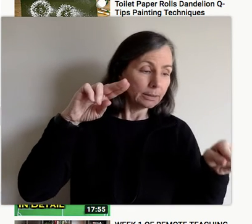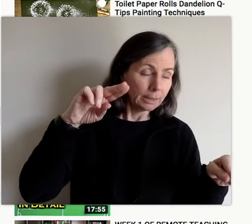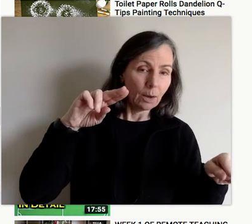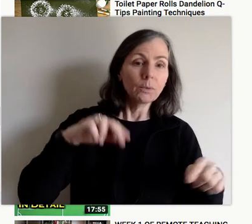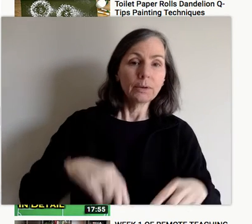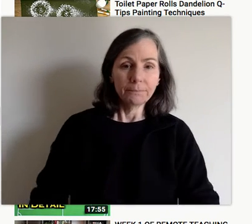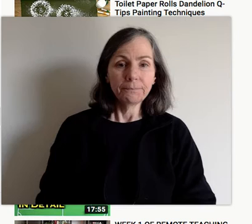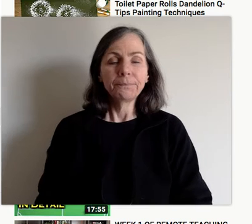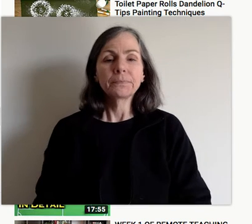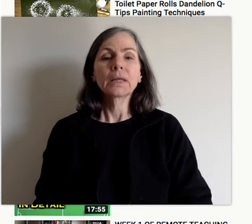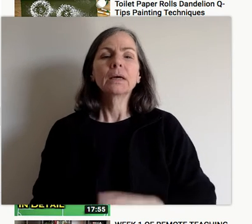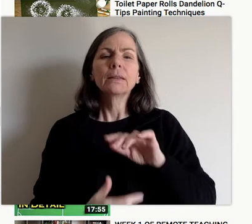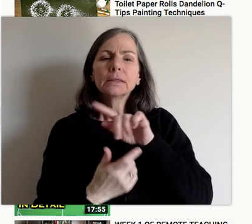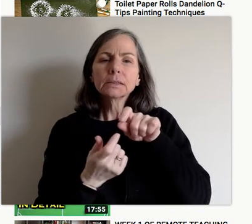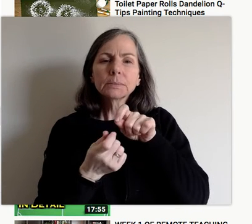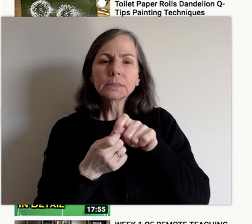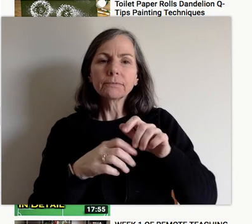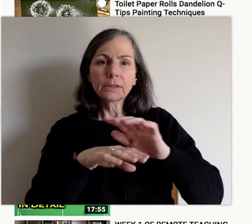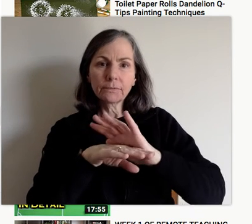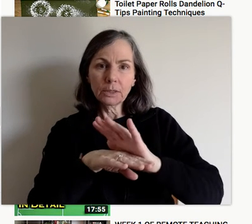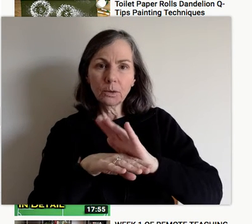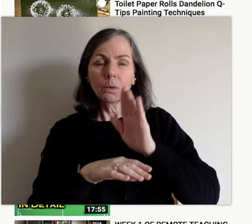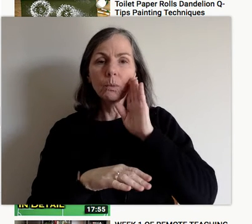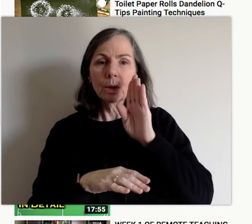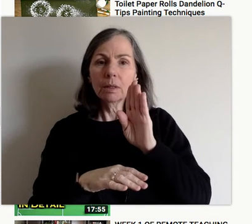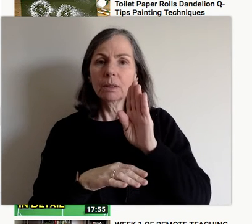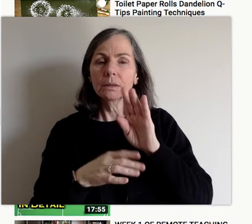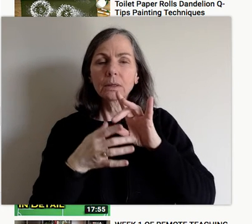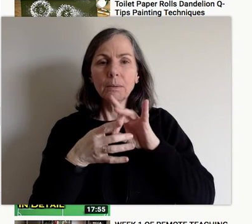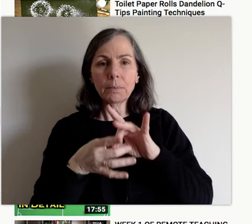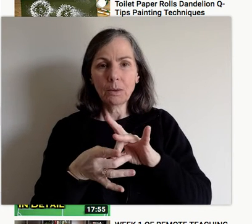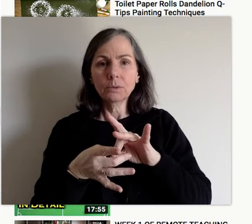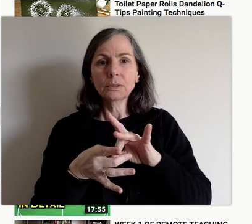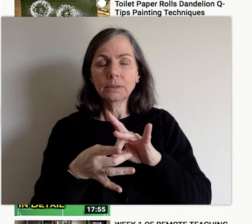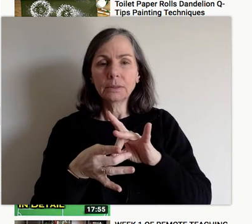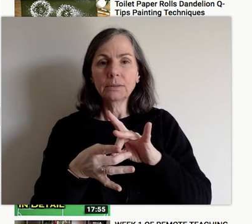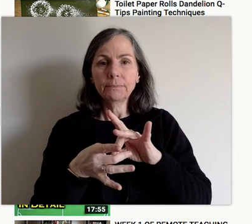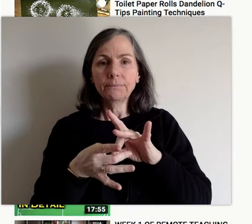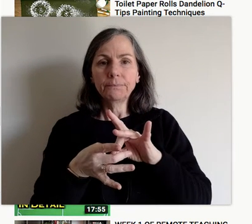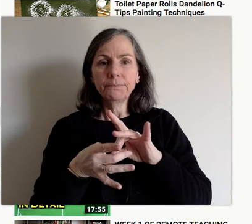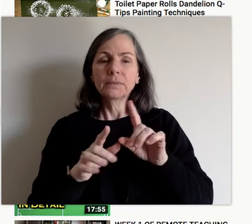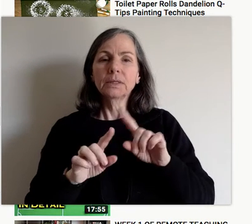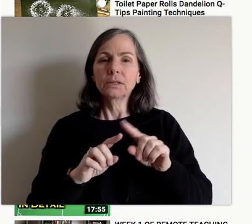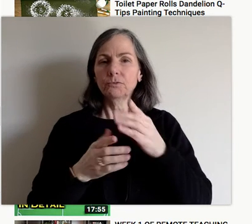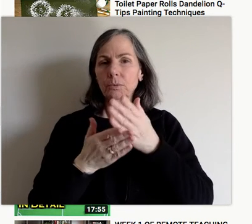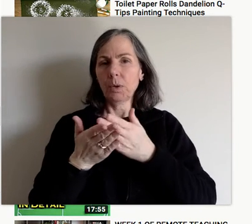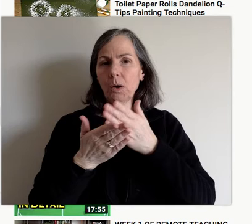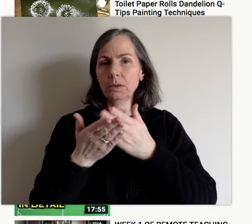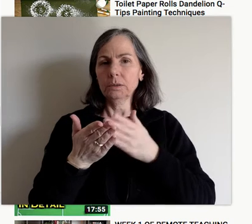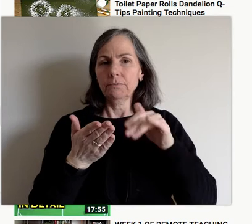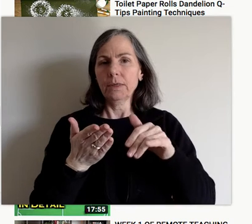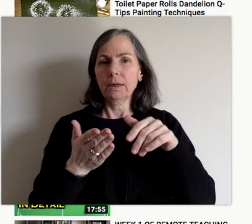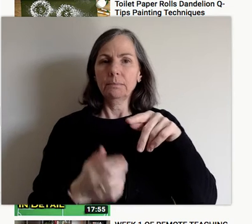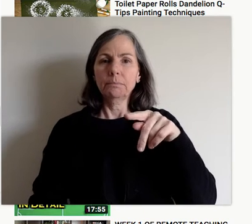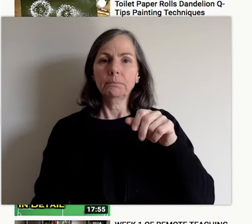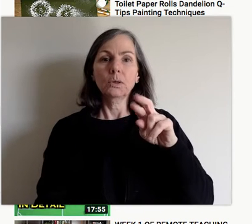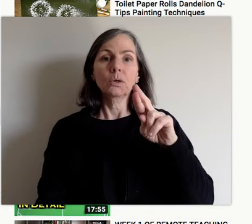This particular video is going to be all about the different parts of this